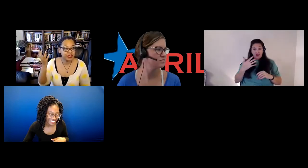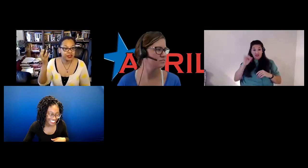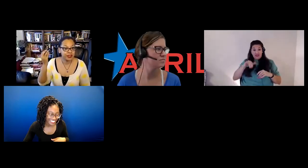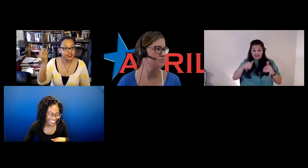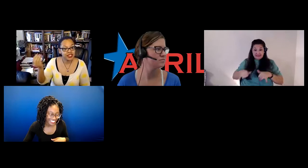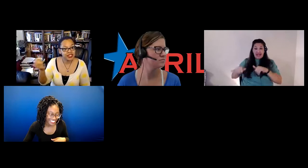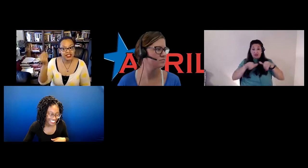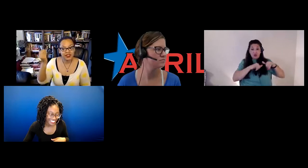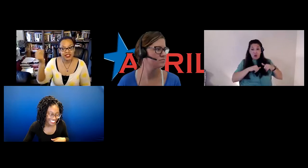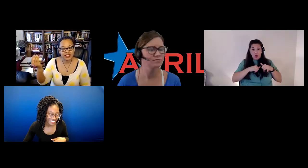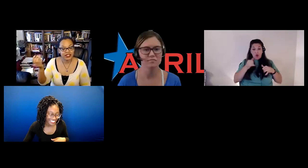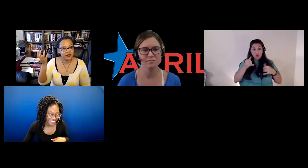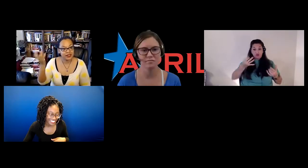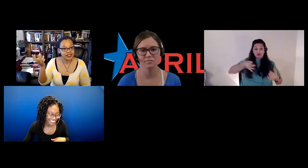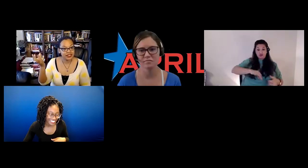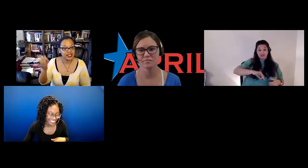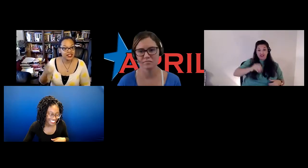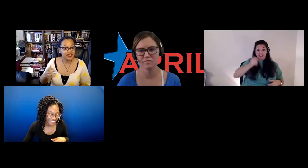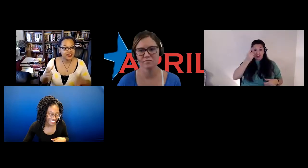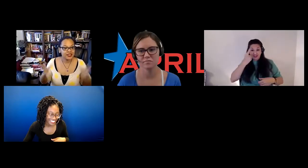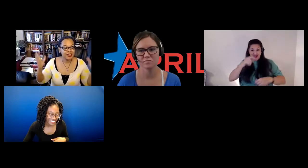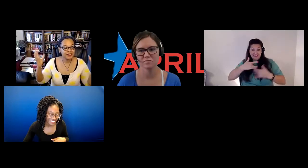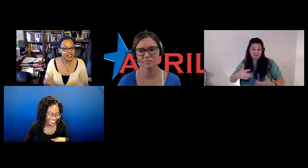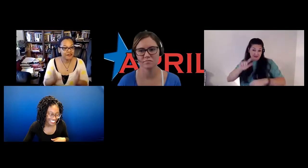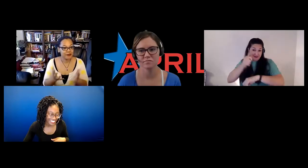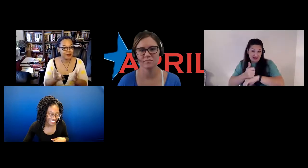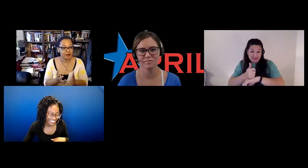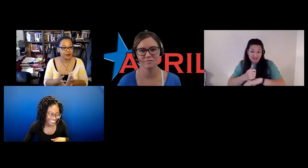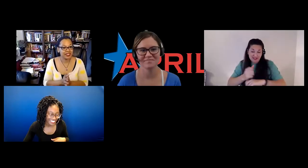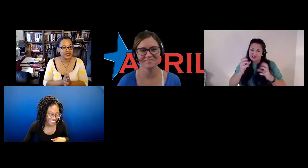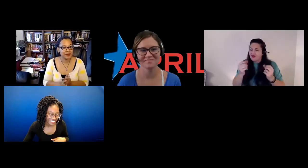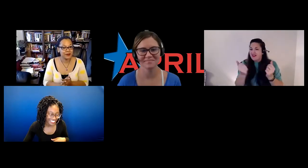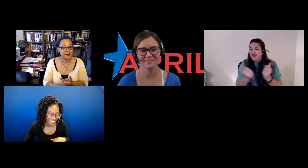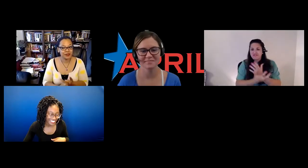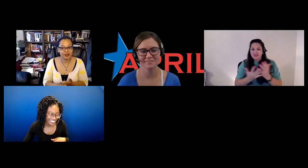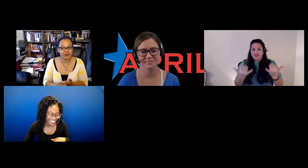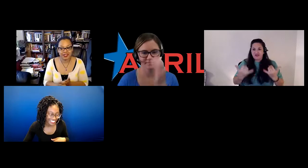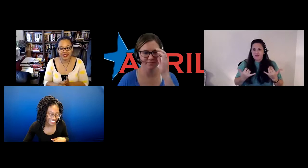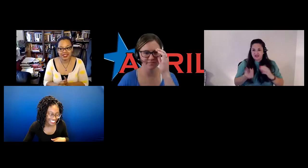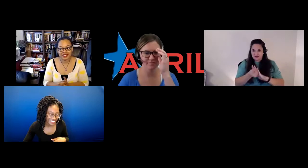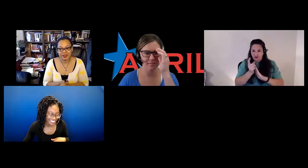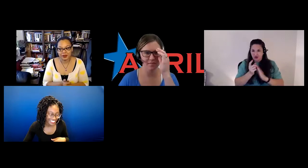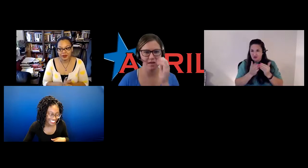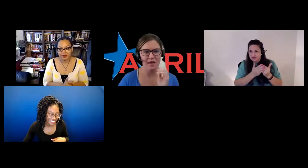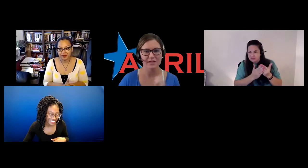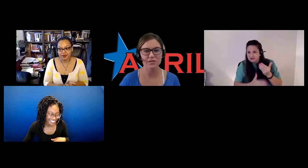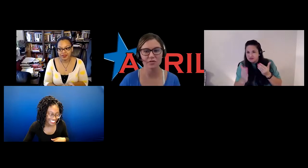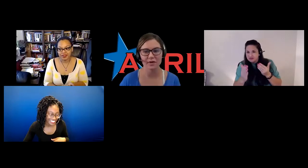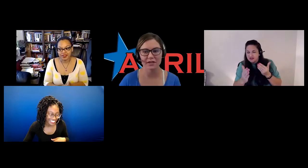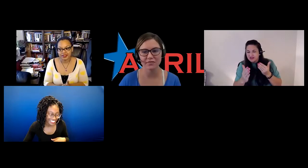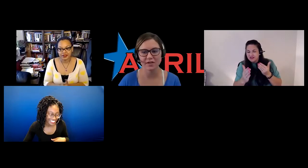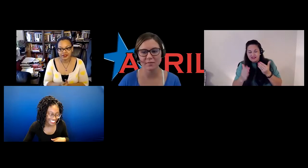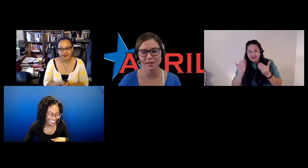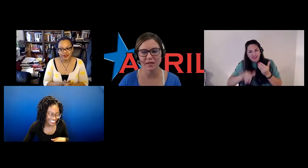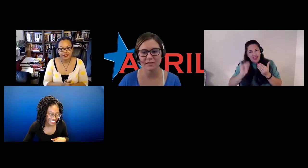privileged understanding or identity or lens. And so everything from this moment sort of built off of that. And just a